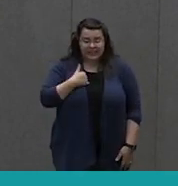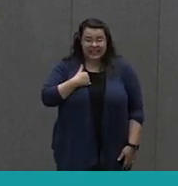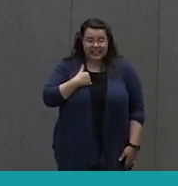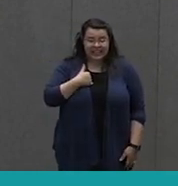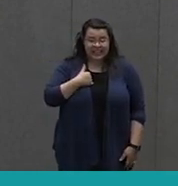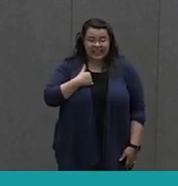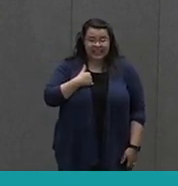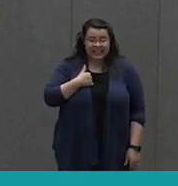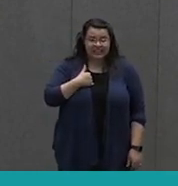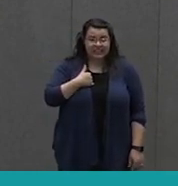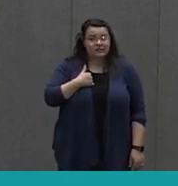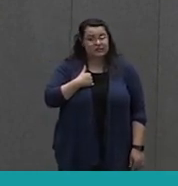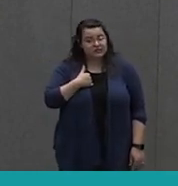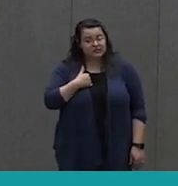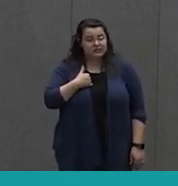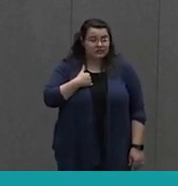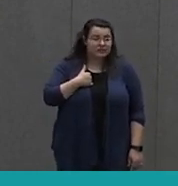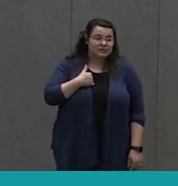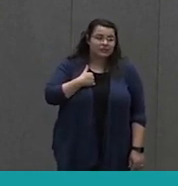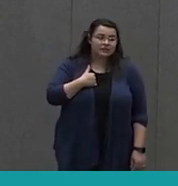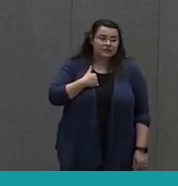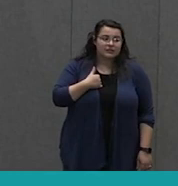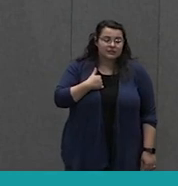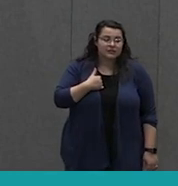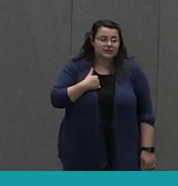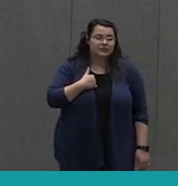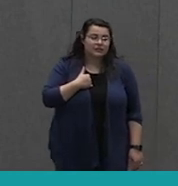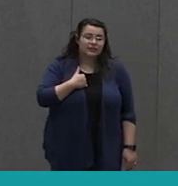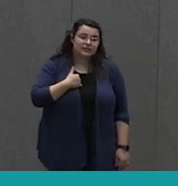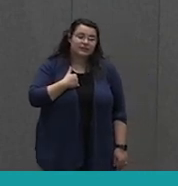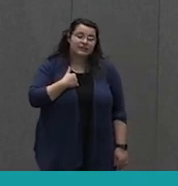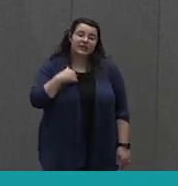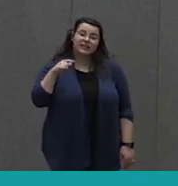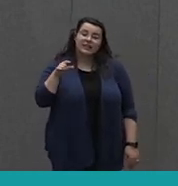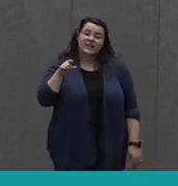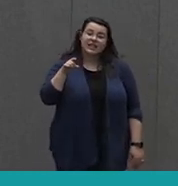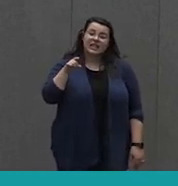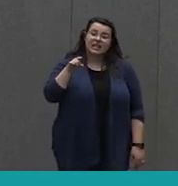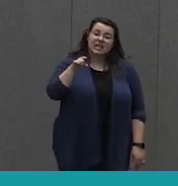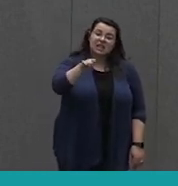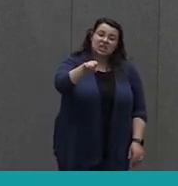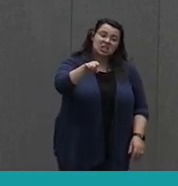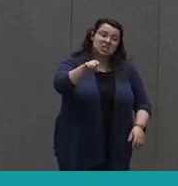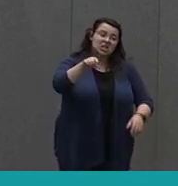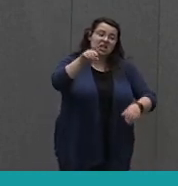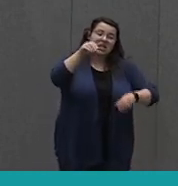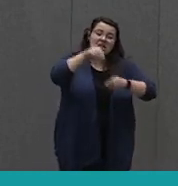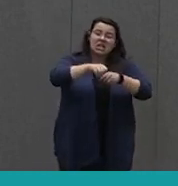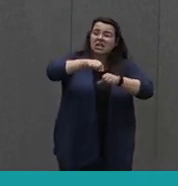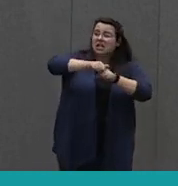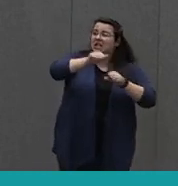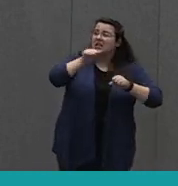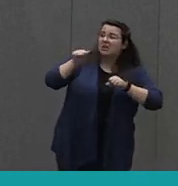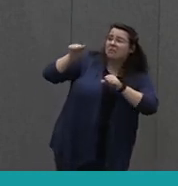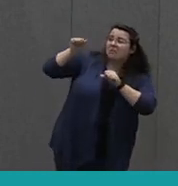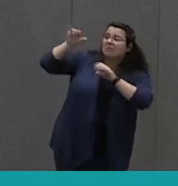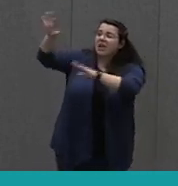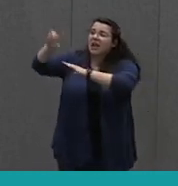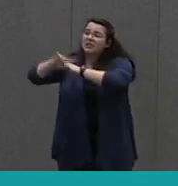extra large t-shirts. Oh, and U for, oh, that's embarrassing,